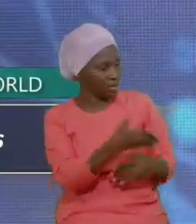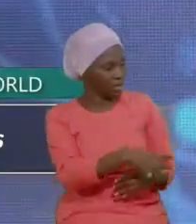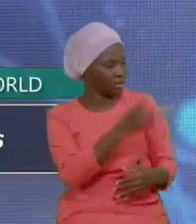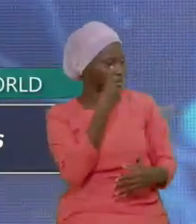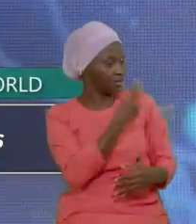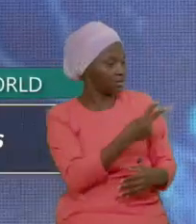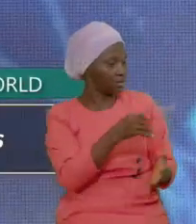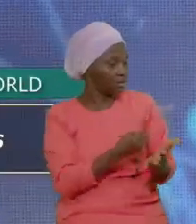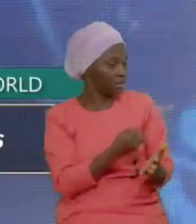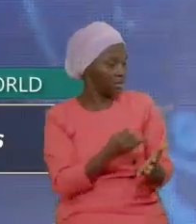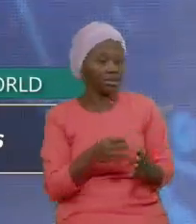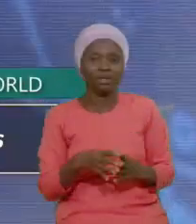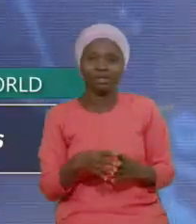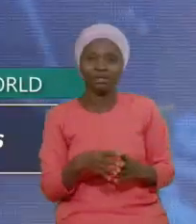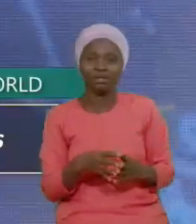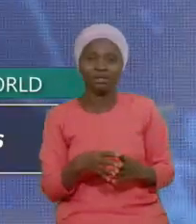it,